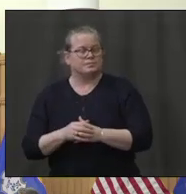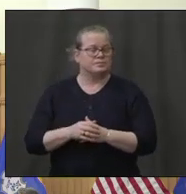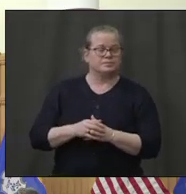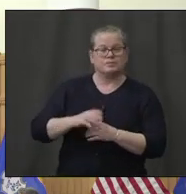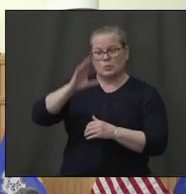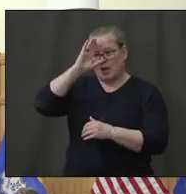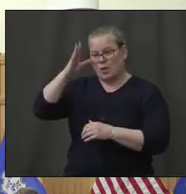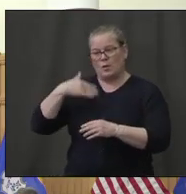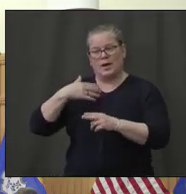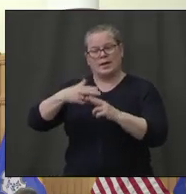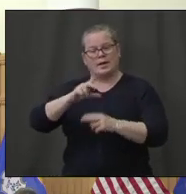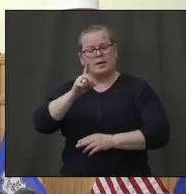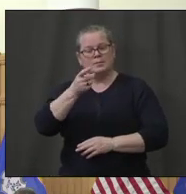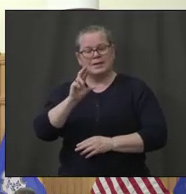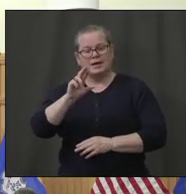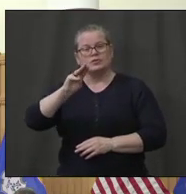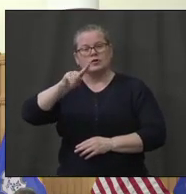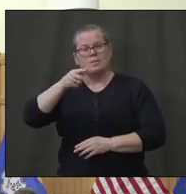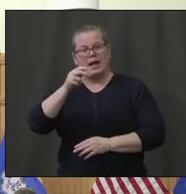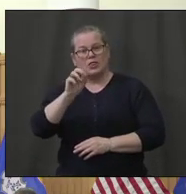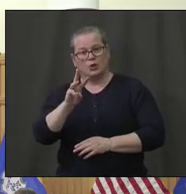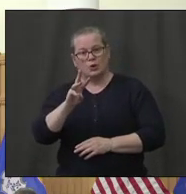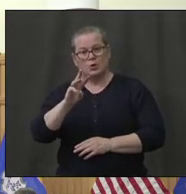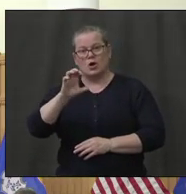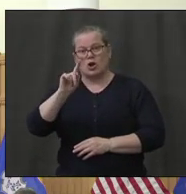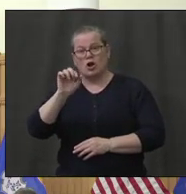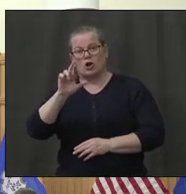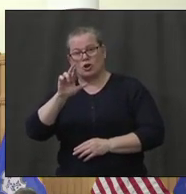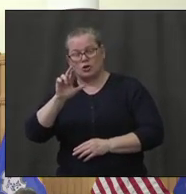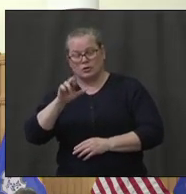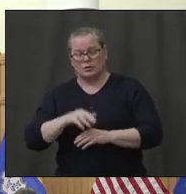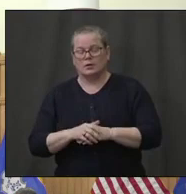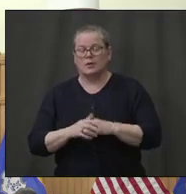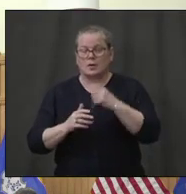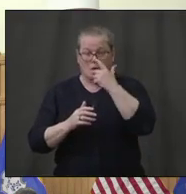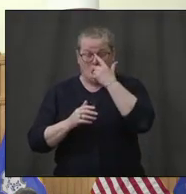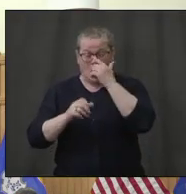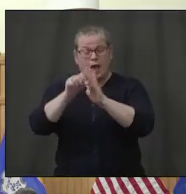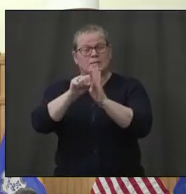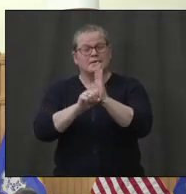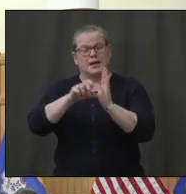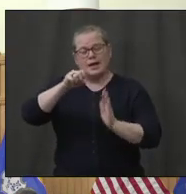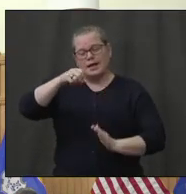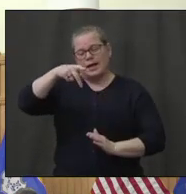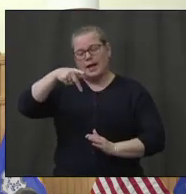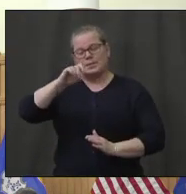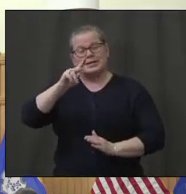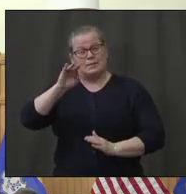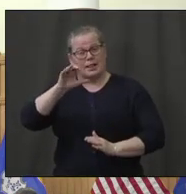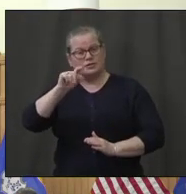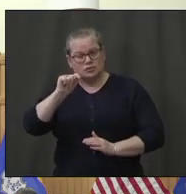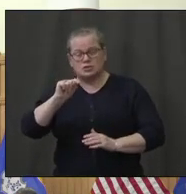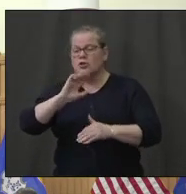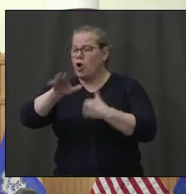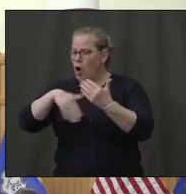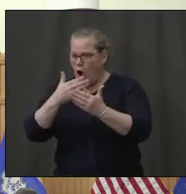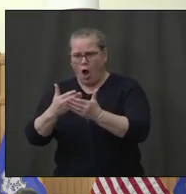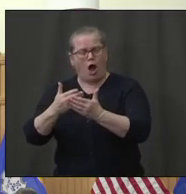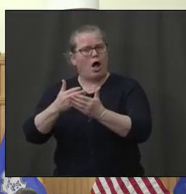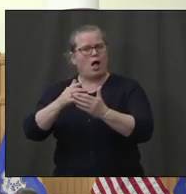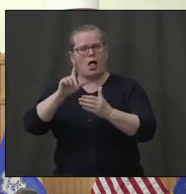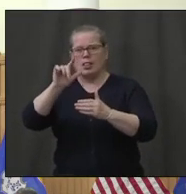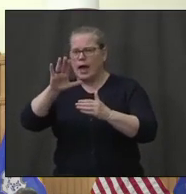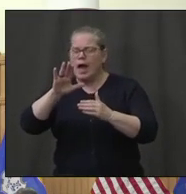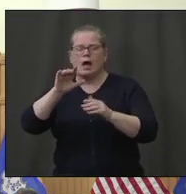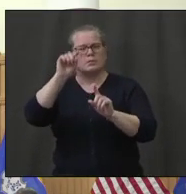Matthew Carter. I'm the state epidemiologist. All of our large commercial laboratories report to us electronically, so there is no delay if it's coming